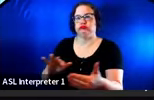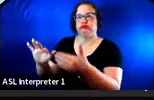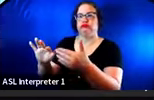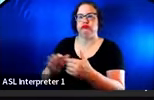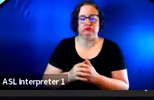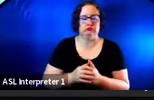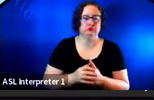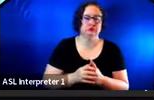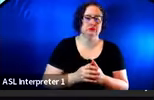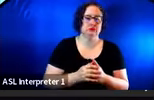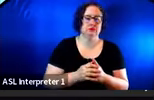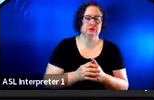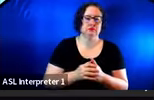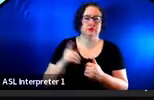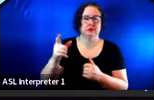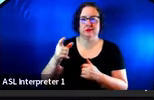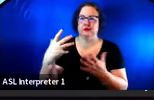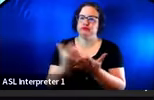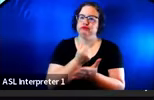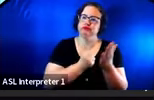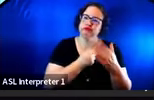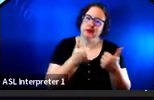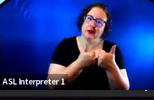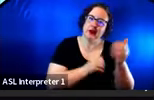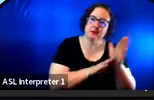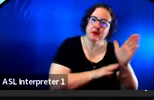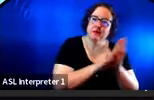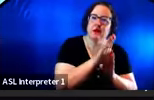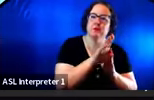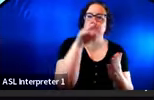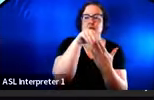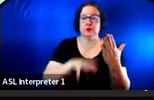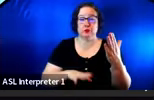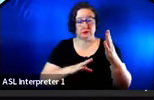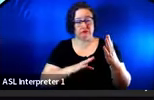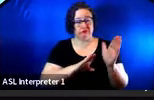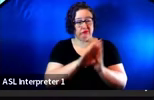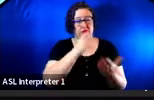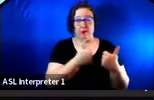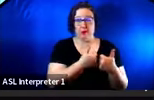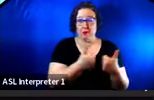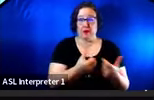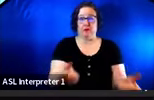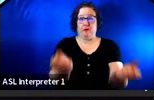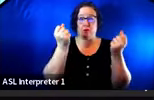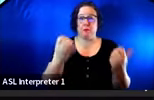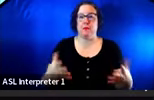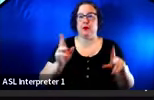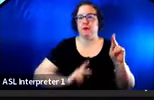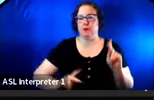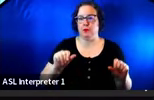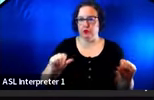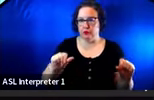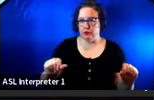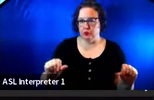end of our organization helps game developers and game studios develop games for as many people as possible, and with